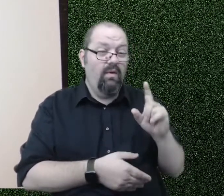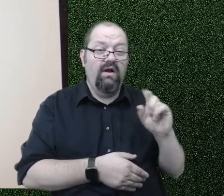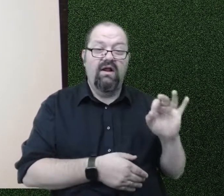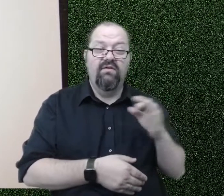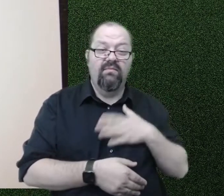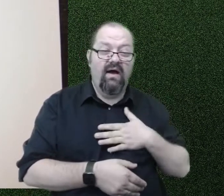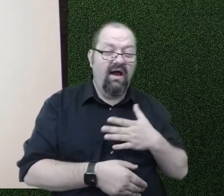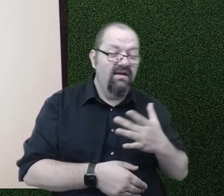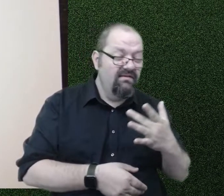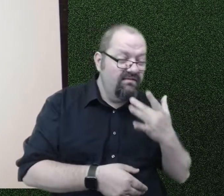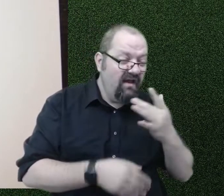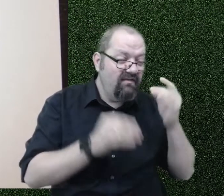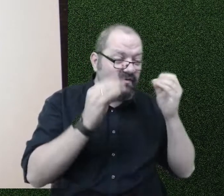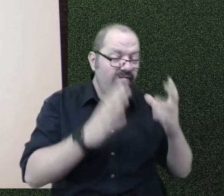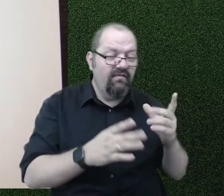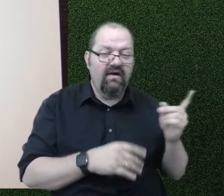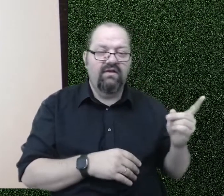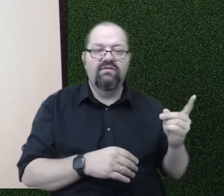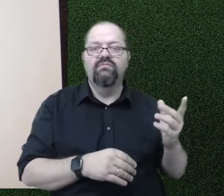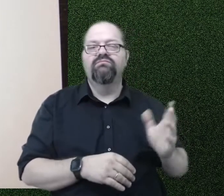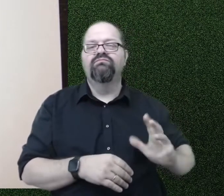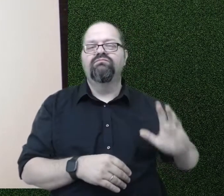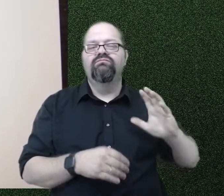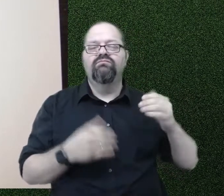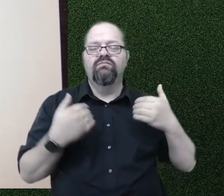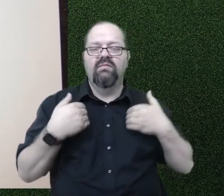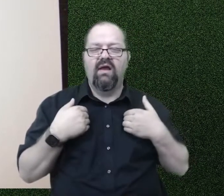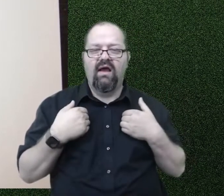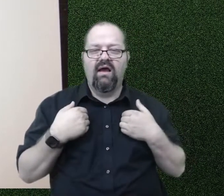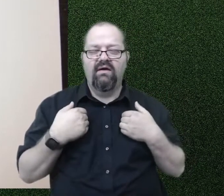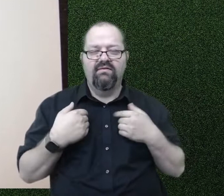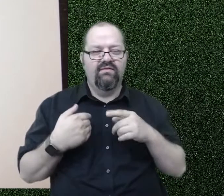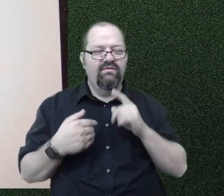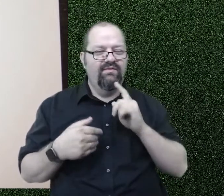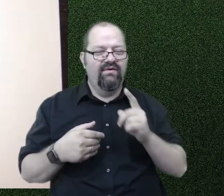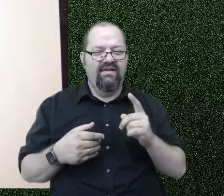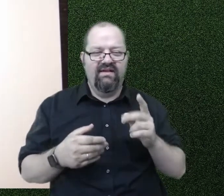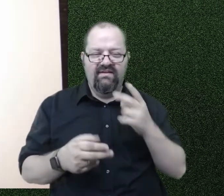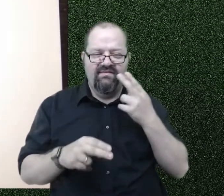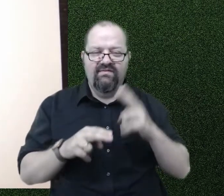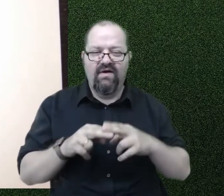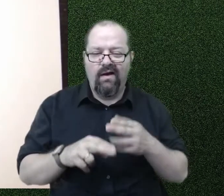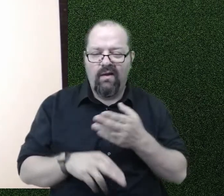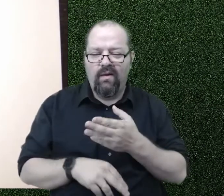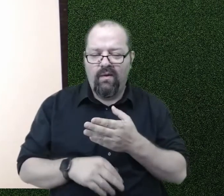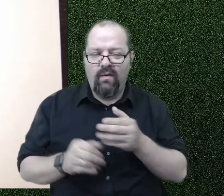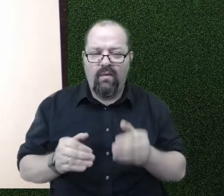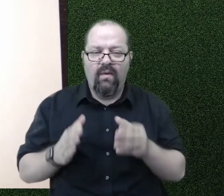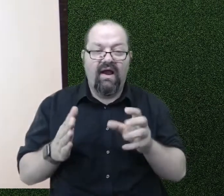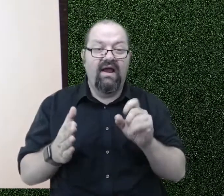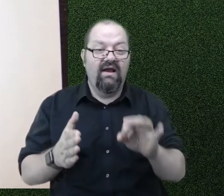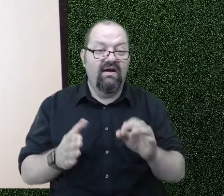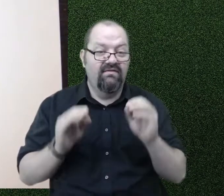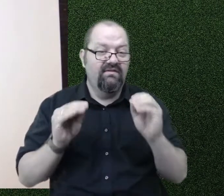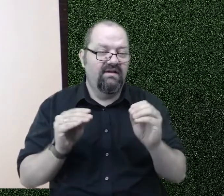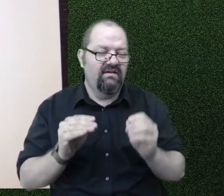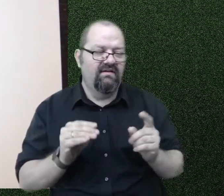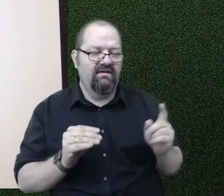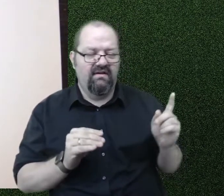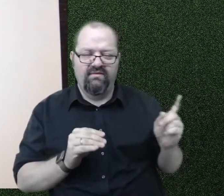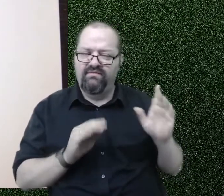Starhill, used to have this very whimsical way of teaching. He was fantastic. He used to talk